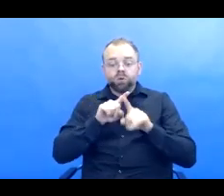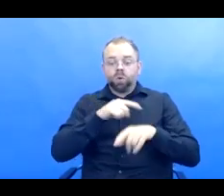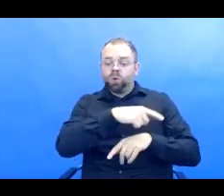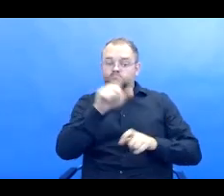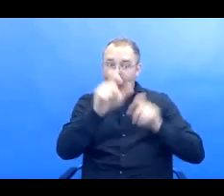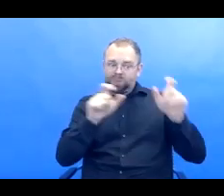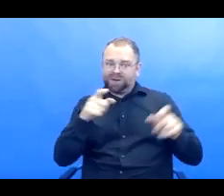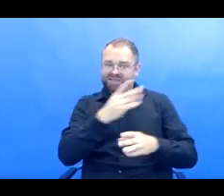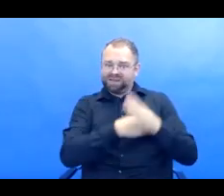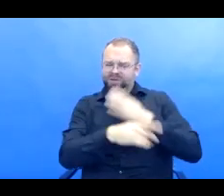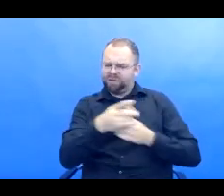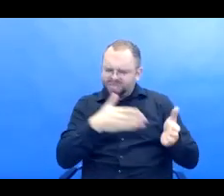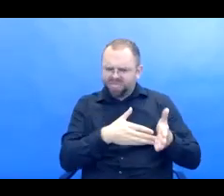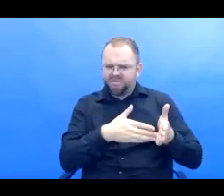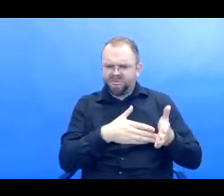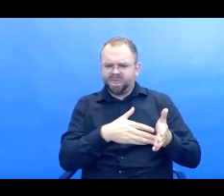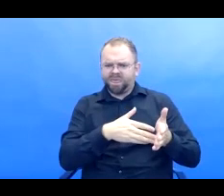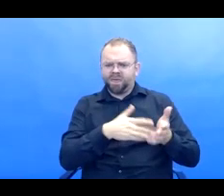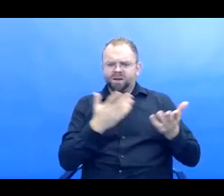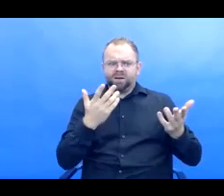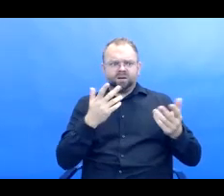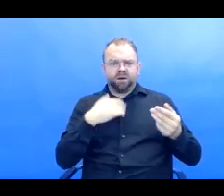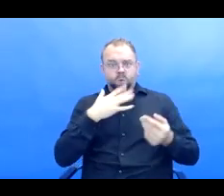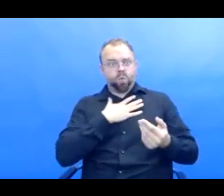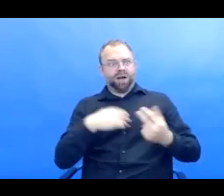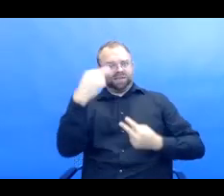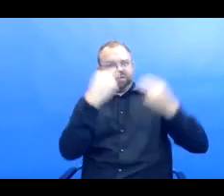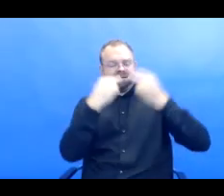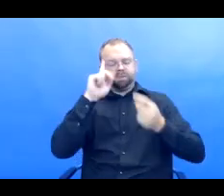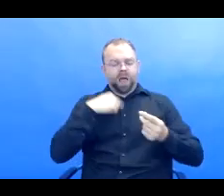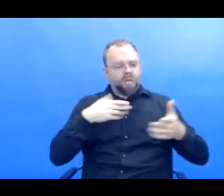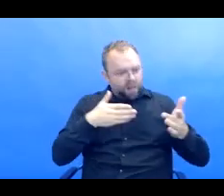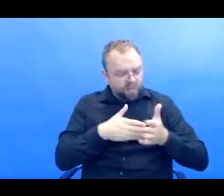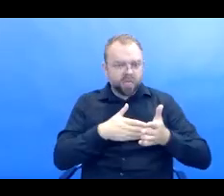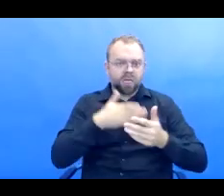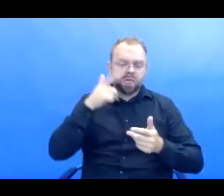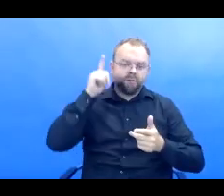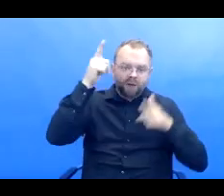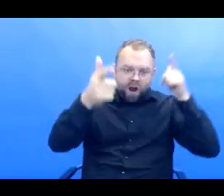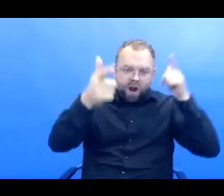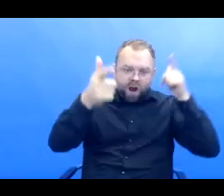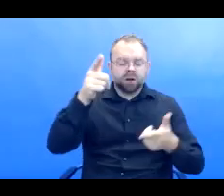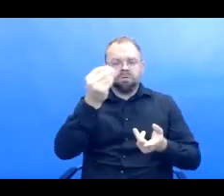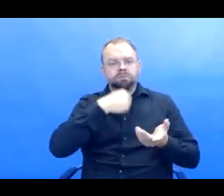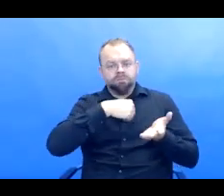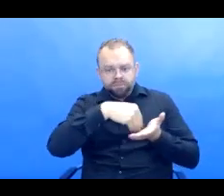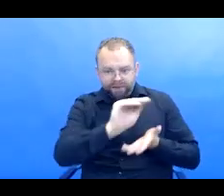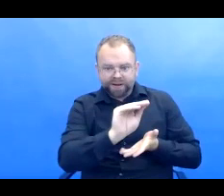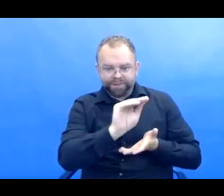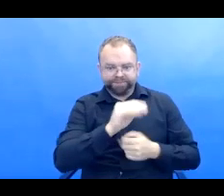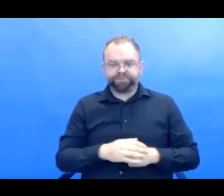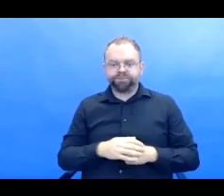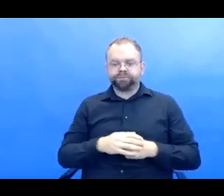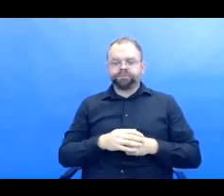the application will be forwarded to the Director of Medical Services within 3 months after assessment. And it is